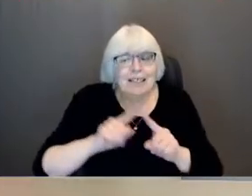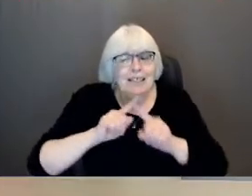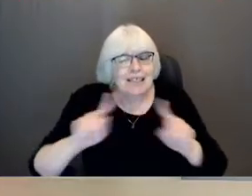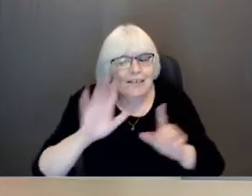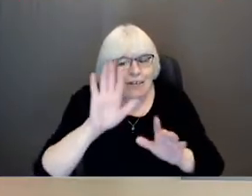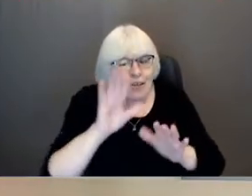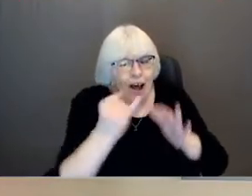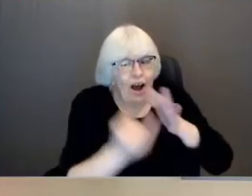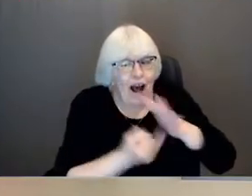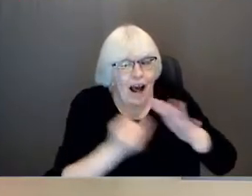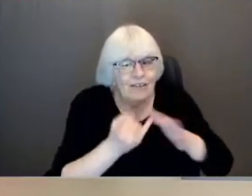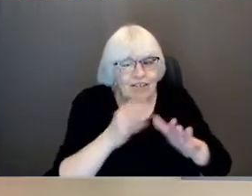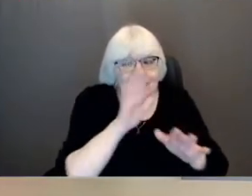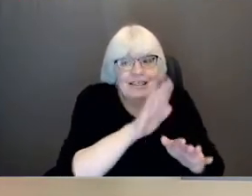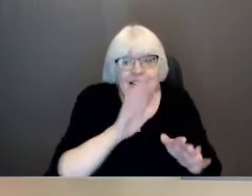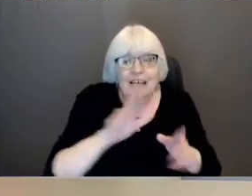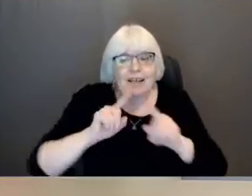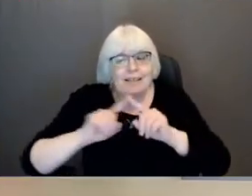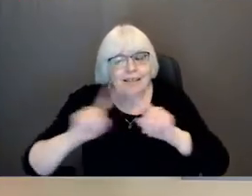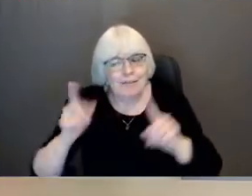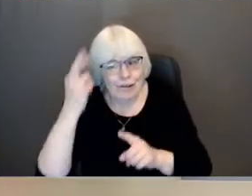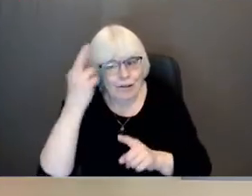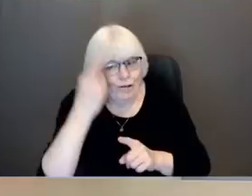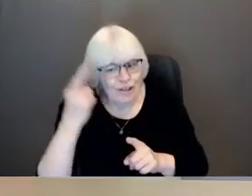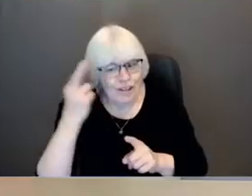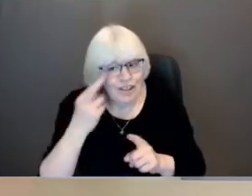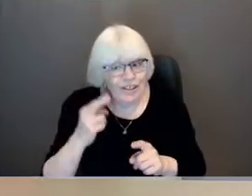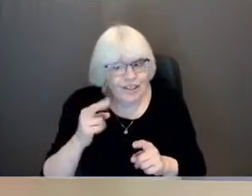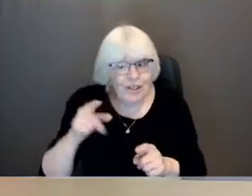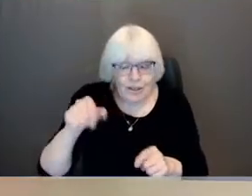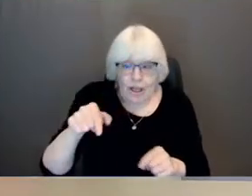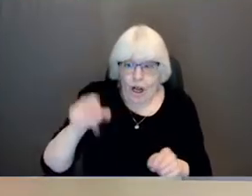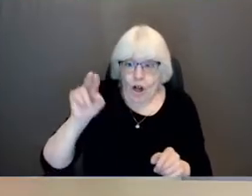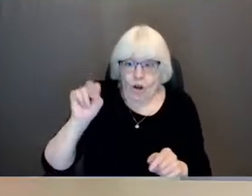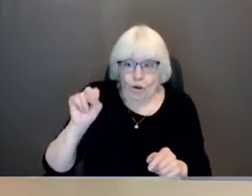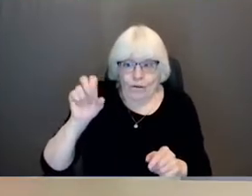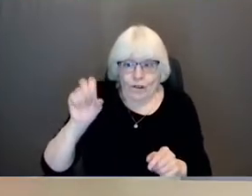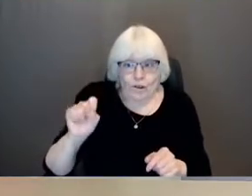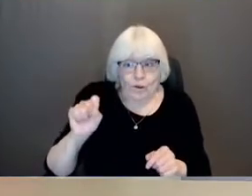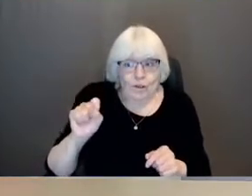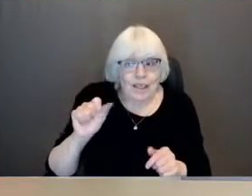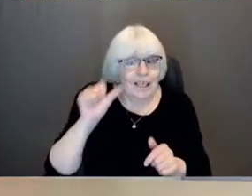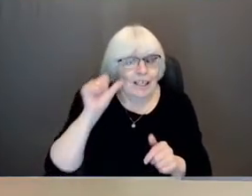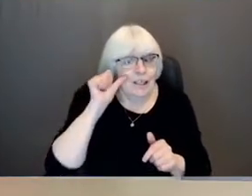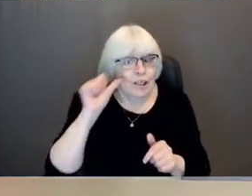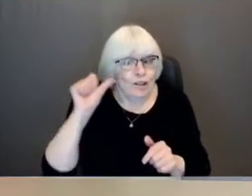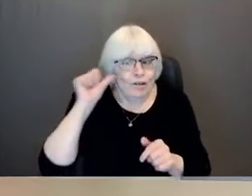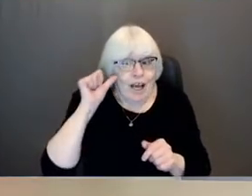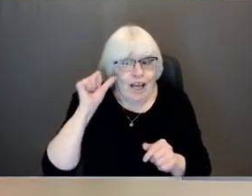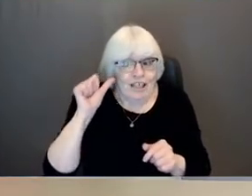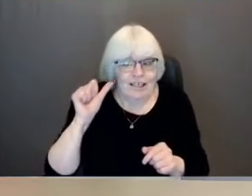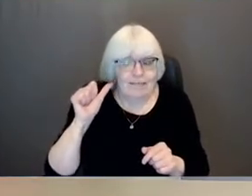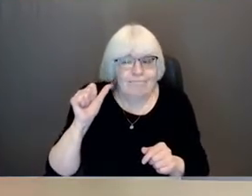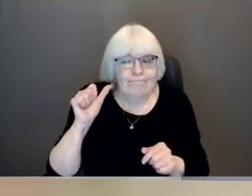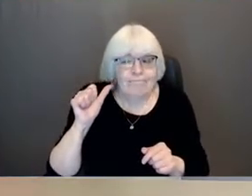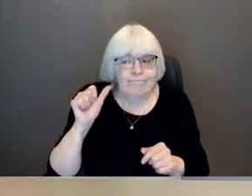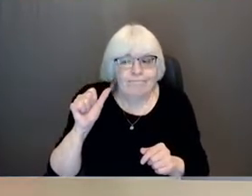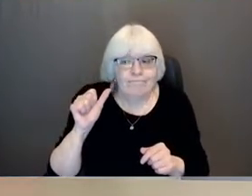Nova Scotia also reduced their isolation period, for instance, yesterday for cases to 7 days.